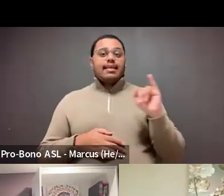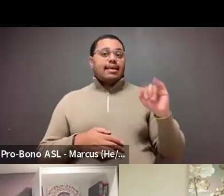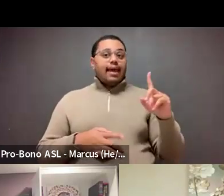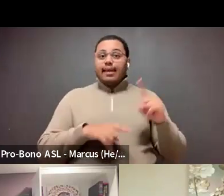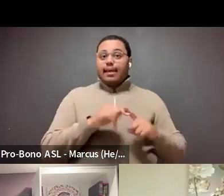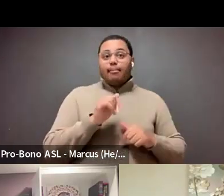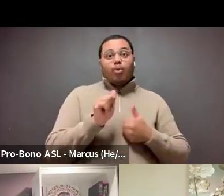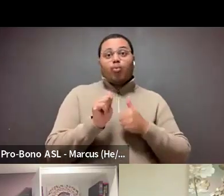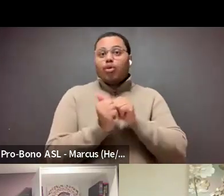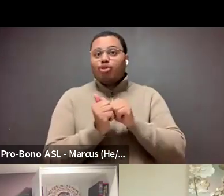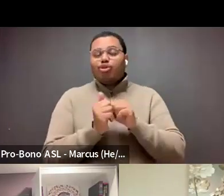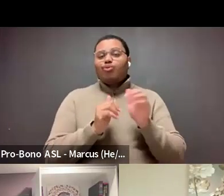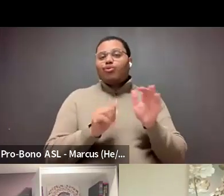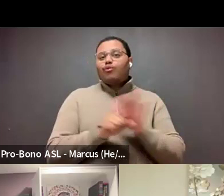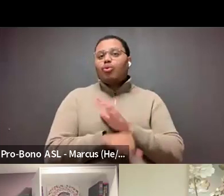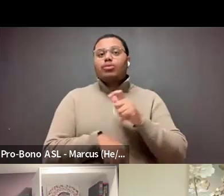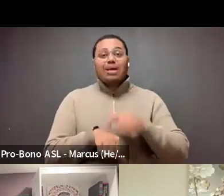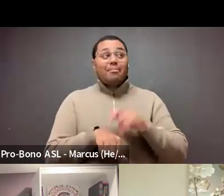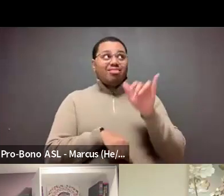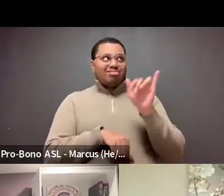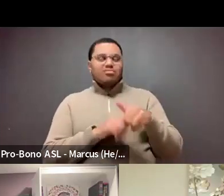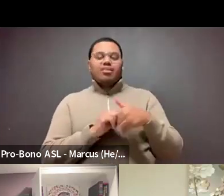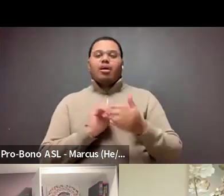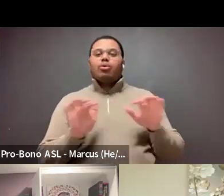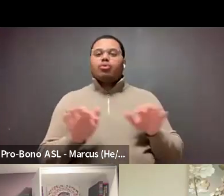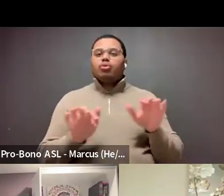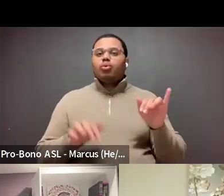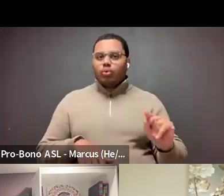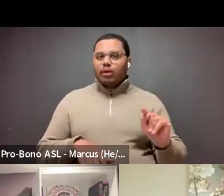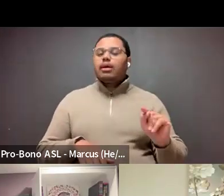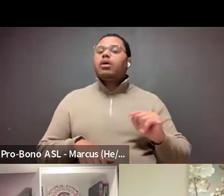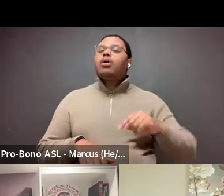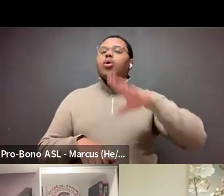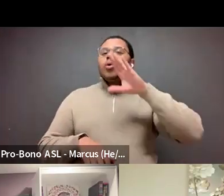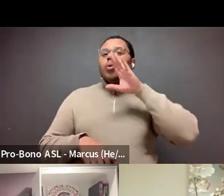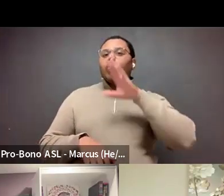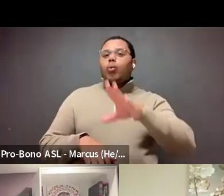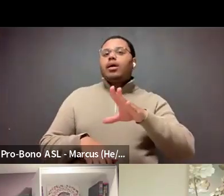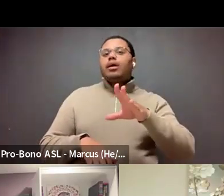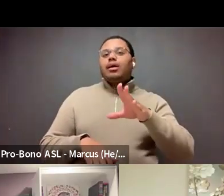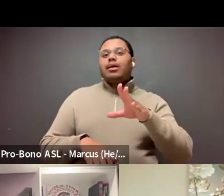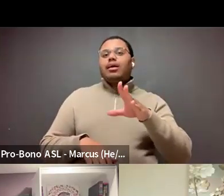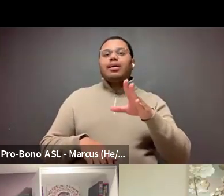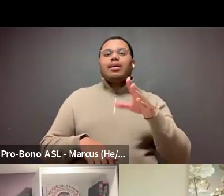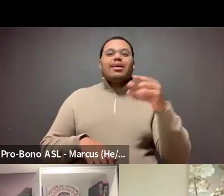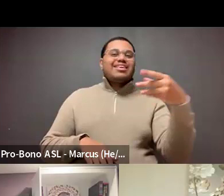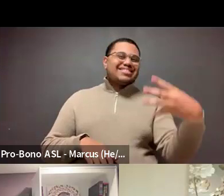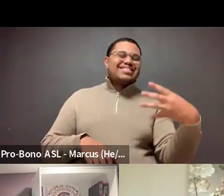the entire time, that is a way to do it. So we are going to begin,